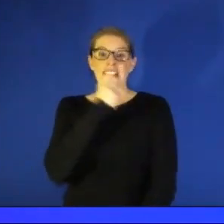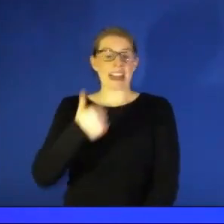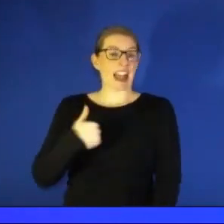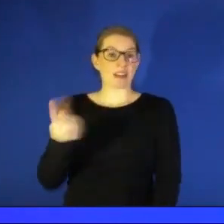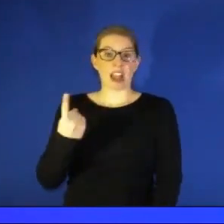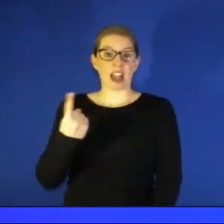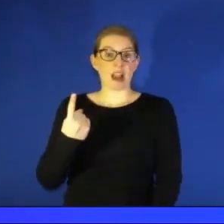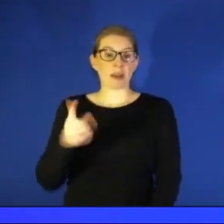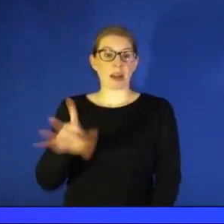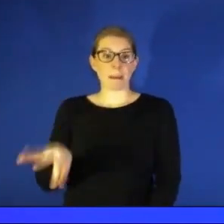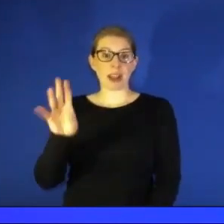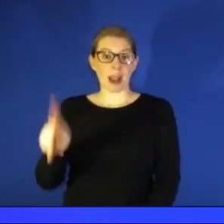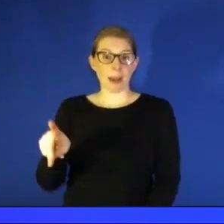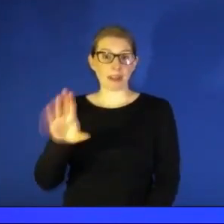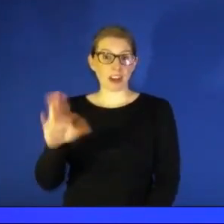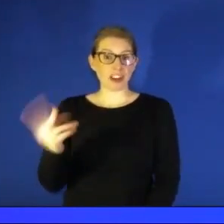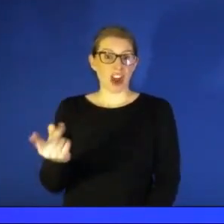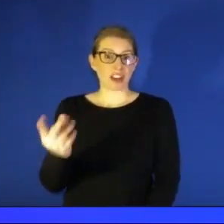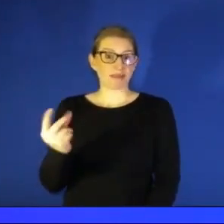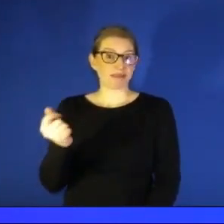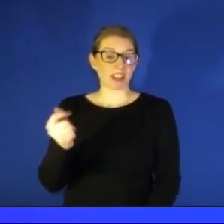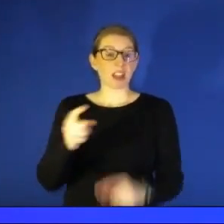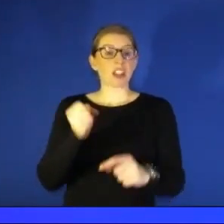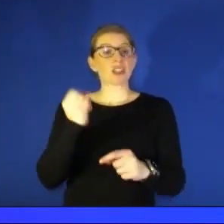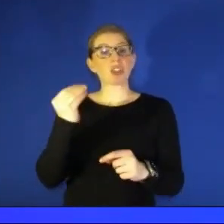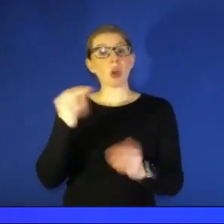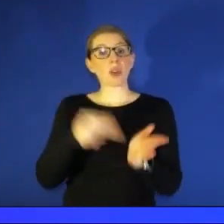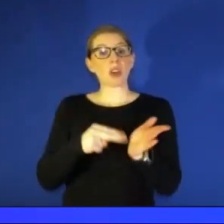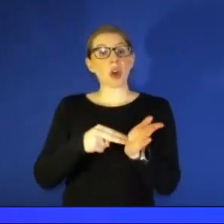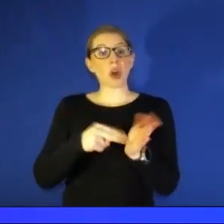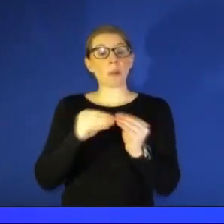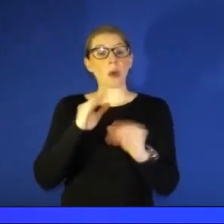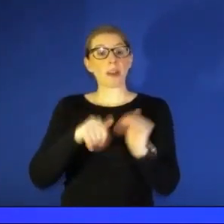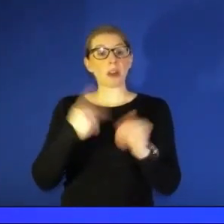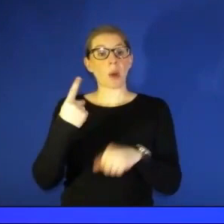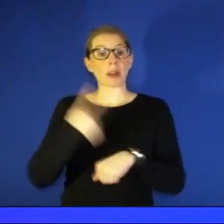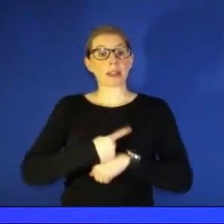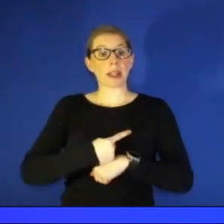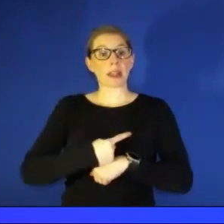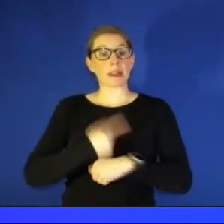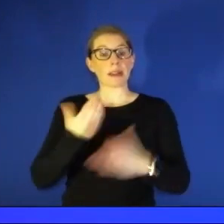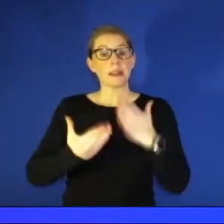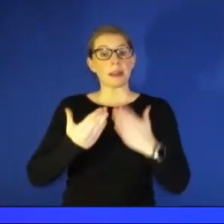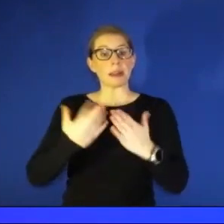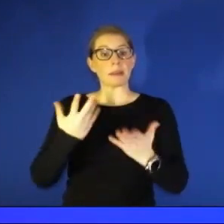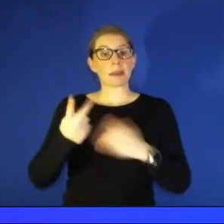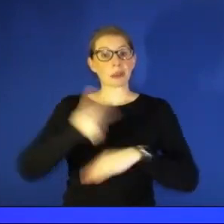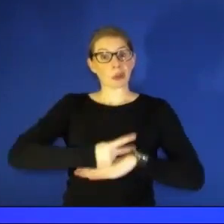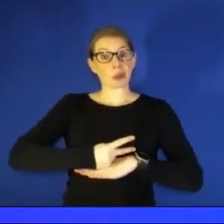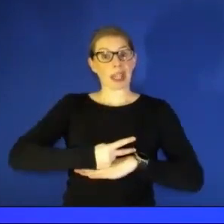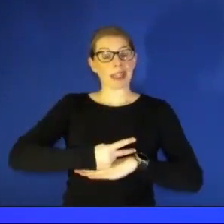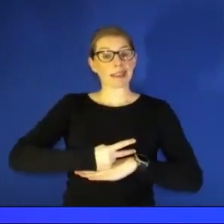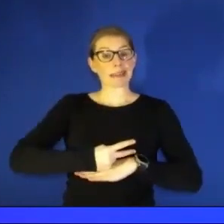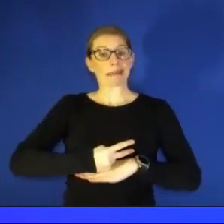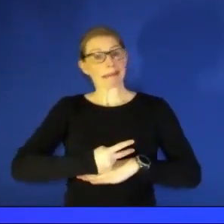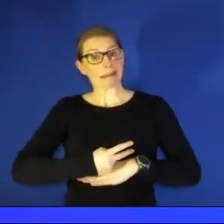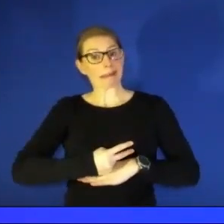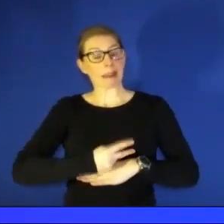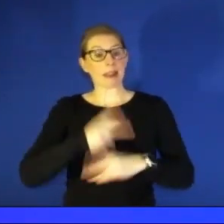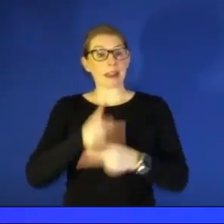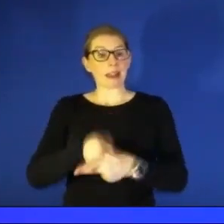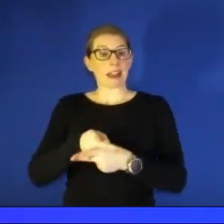their dog immediately, and so the nurses for more than a day, maybe even 2 days, cared for